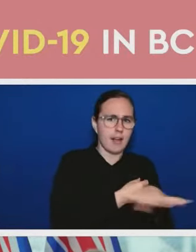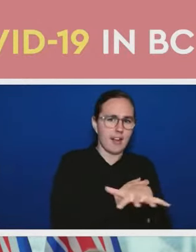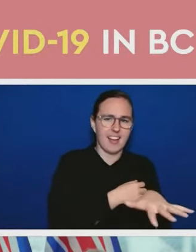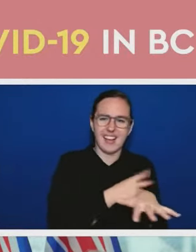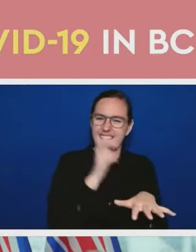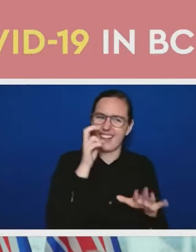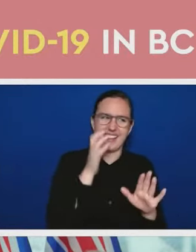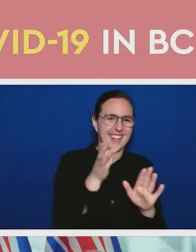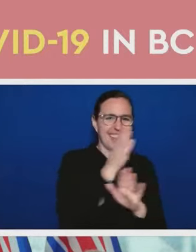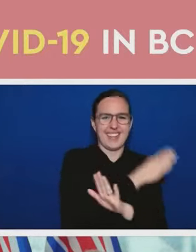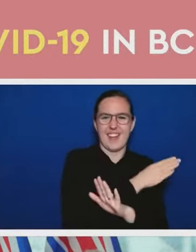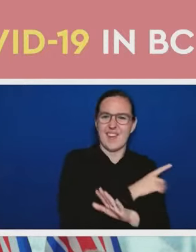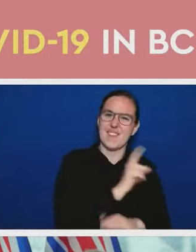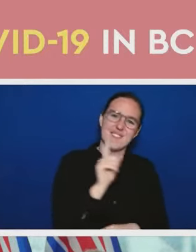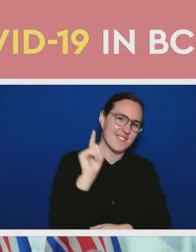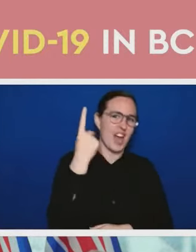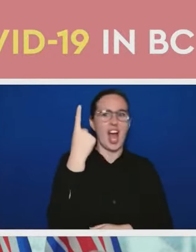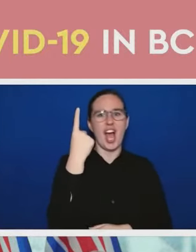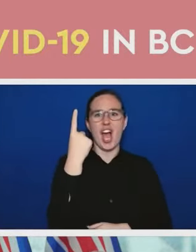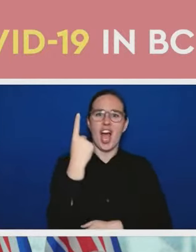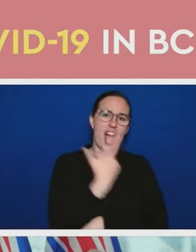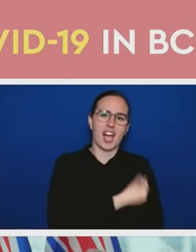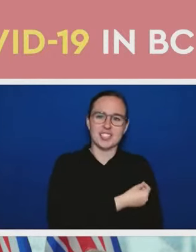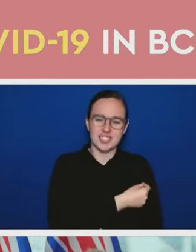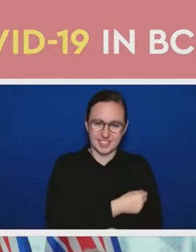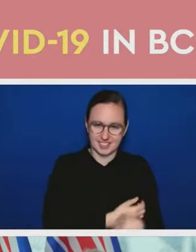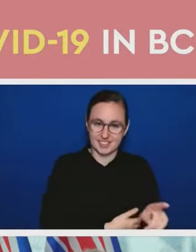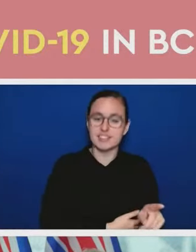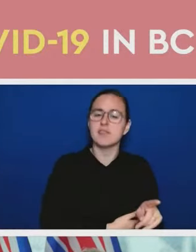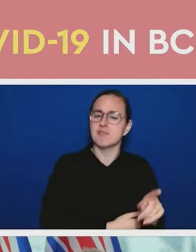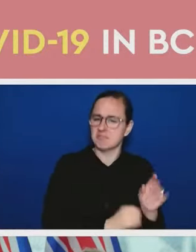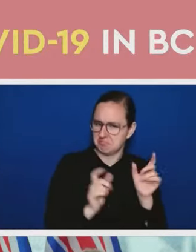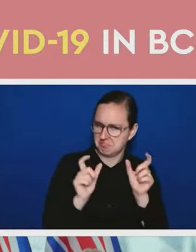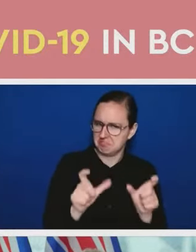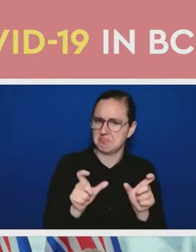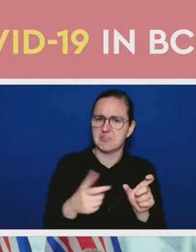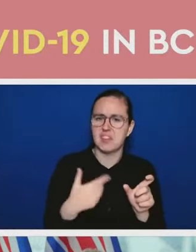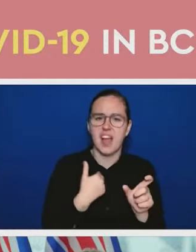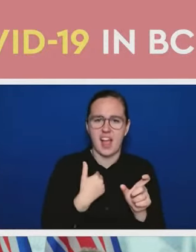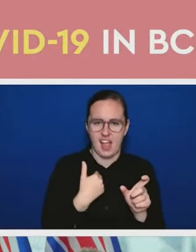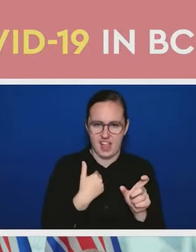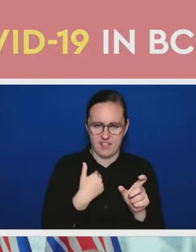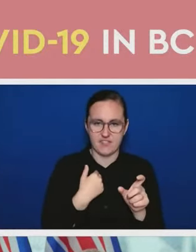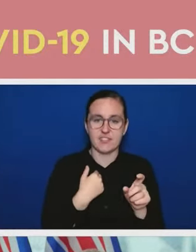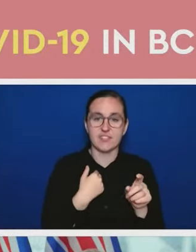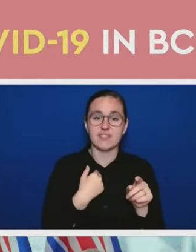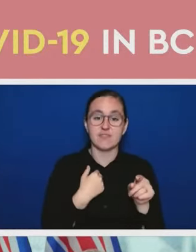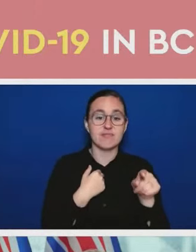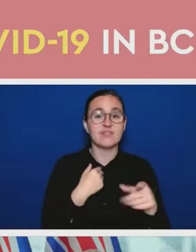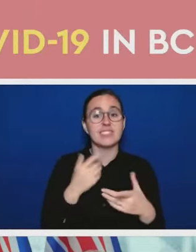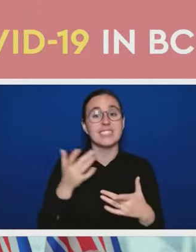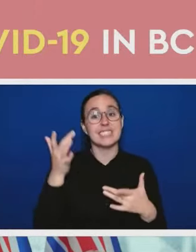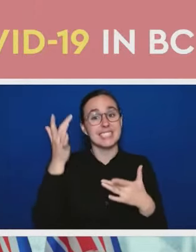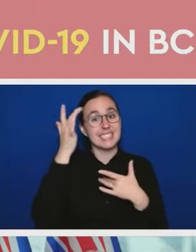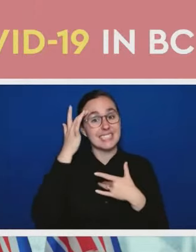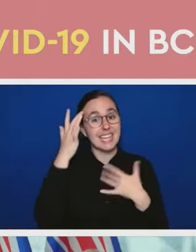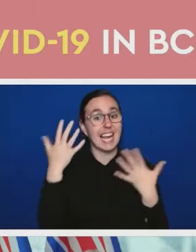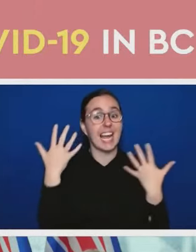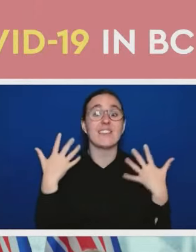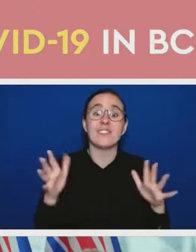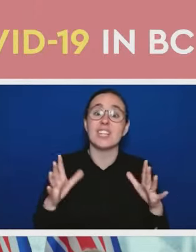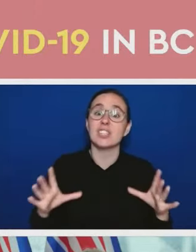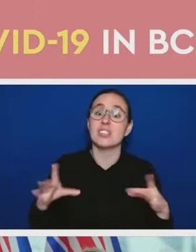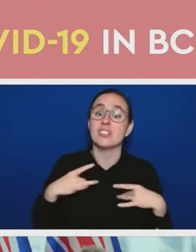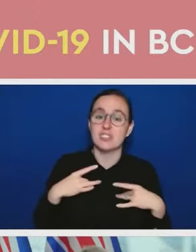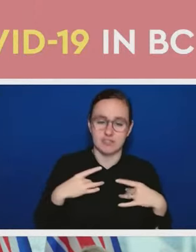rates of infection-related antibodies are much lower in older people. Also important for us to recognize